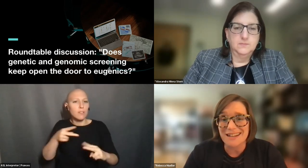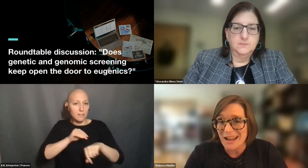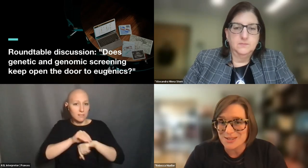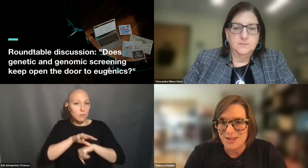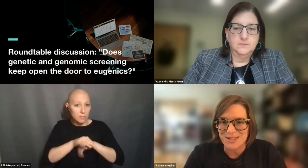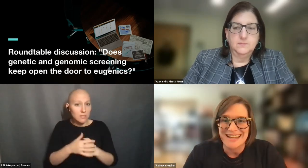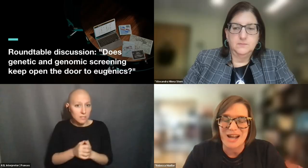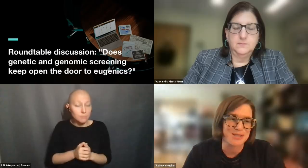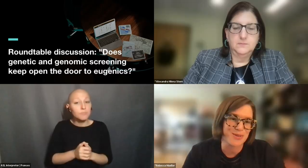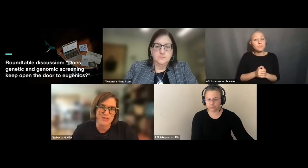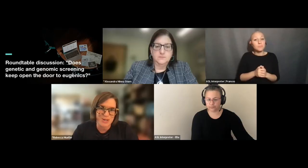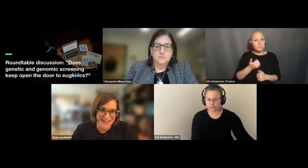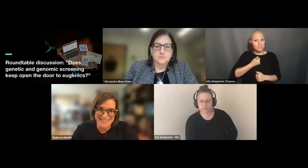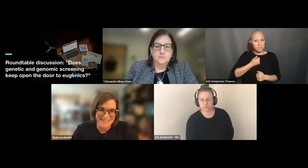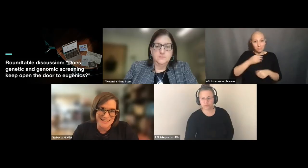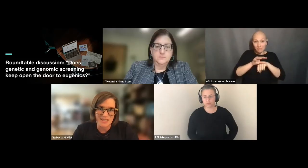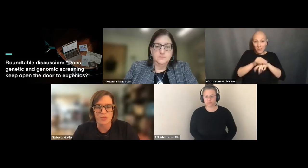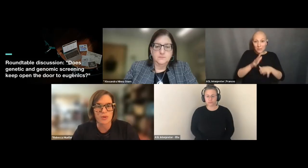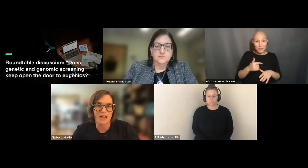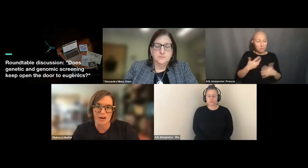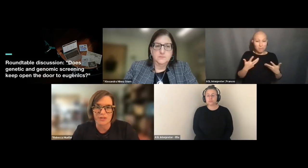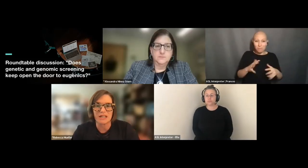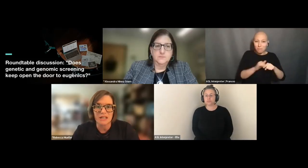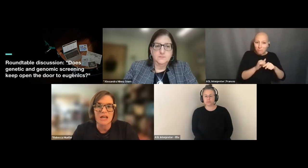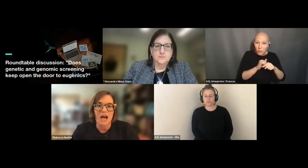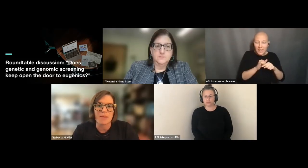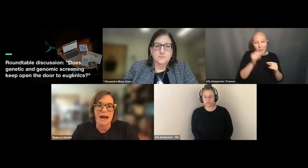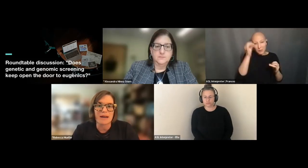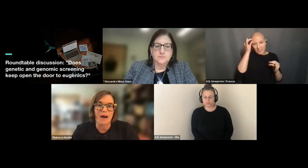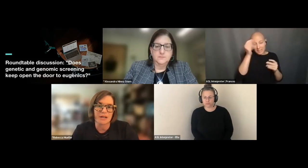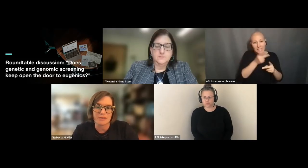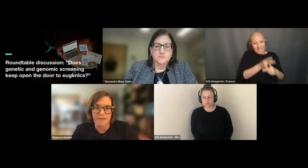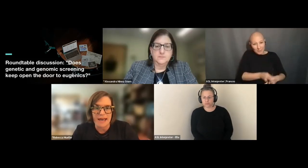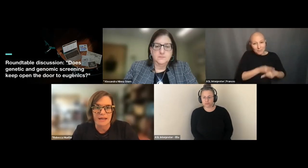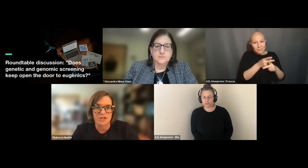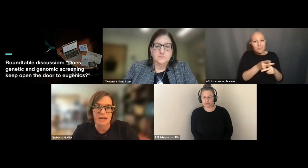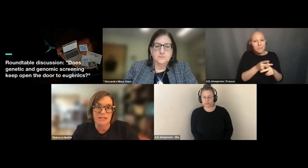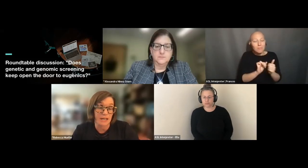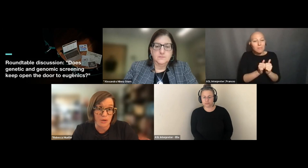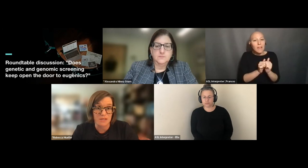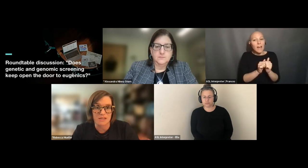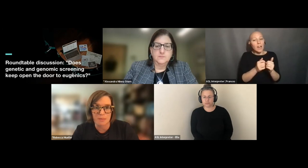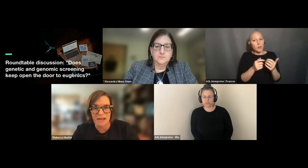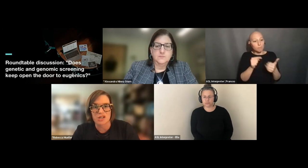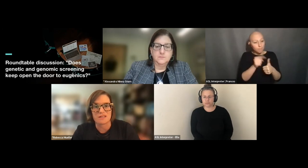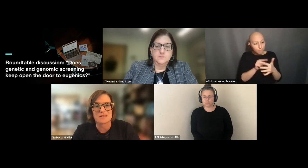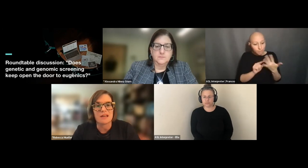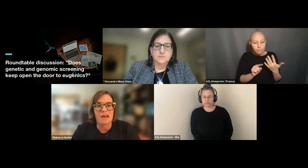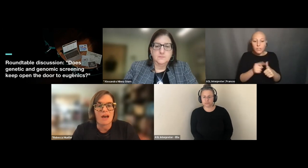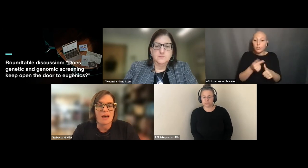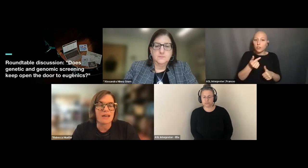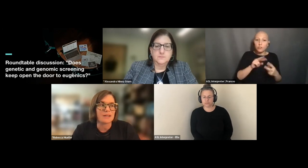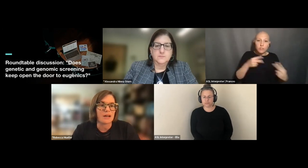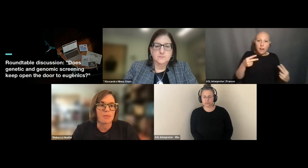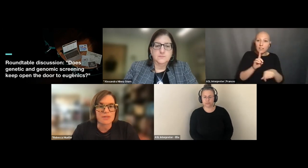SO, AS A GENETIC COUNSELOR, I WAS, OF COURSE, TRAINED TO THINK REALLY CAREFULLY ABOUT HOW TO CONVEY GENETIC DIAGNOSES TO PATIENTS.